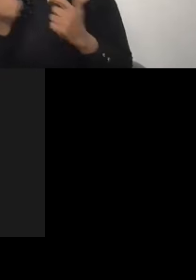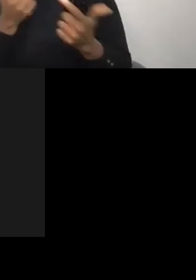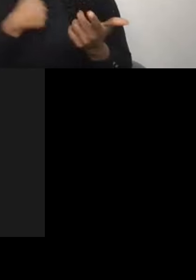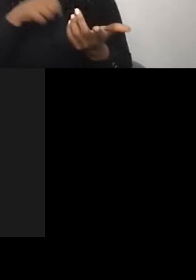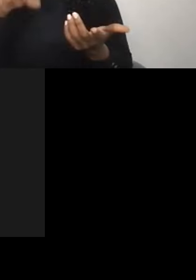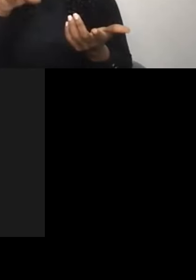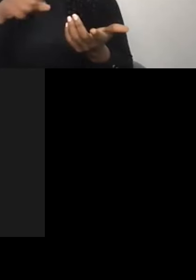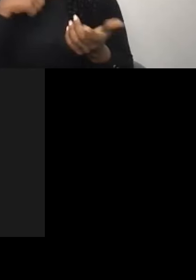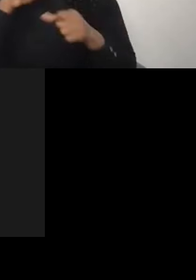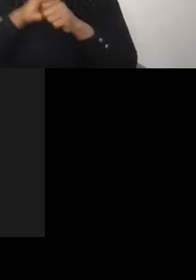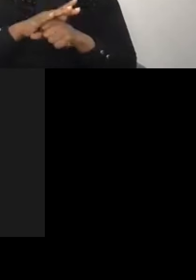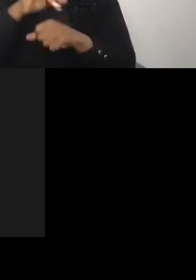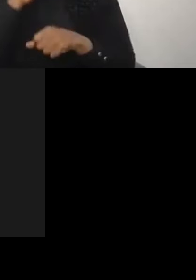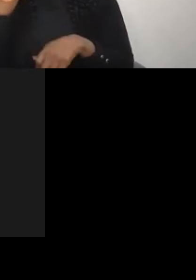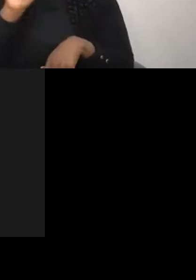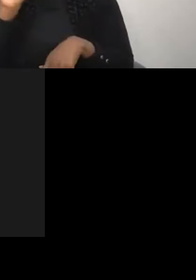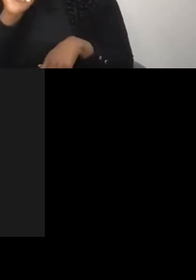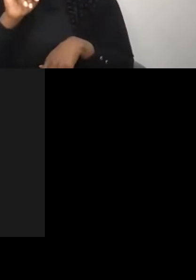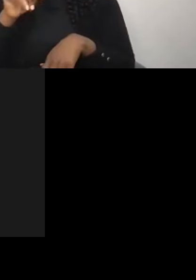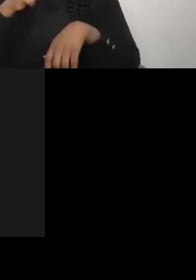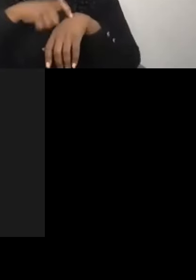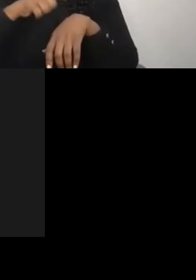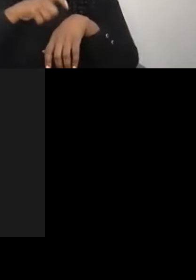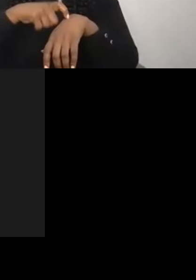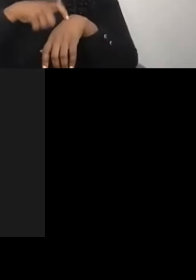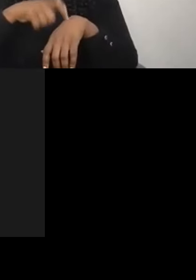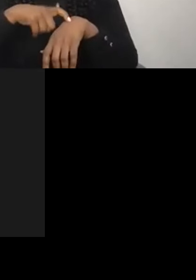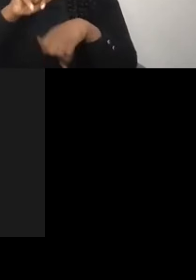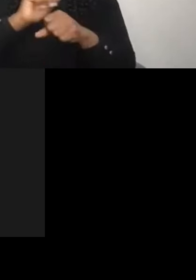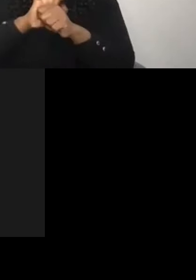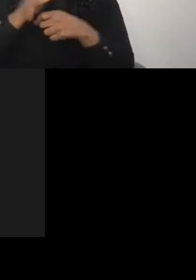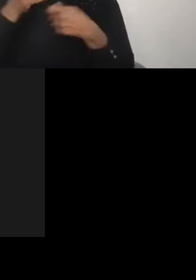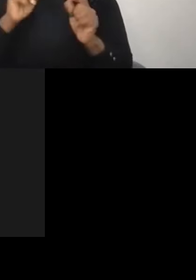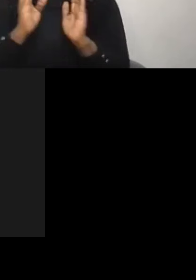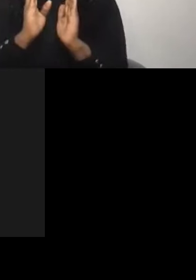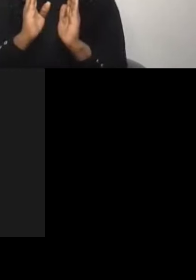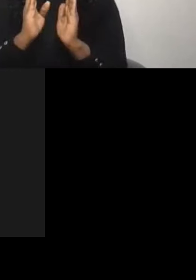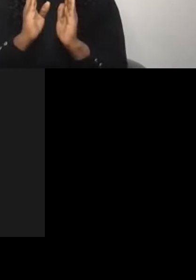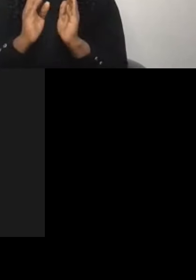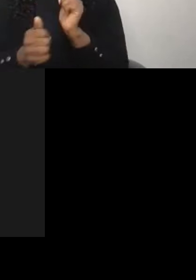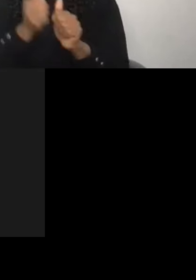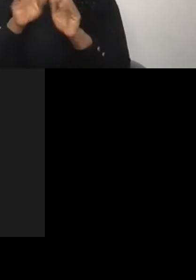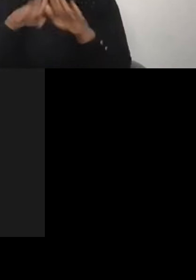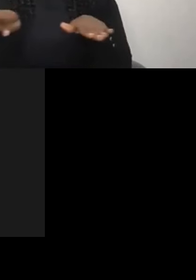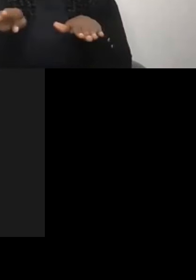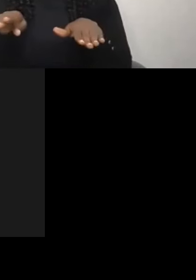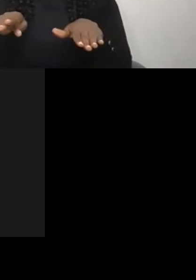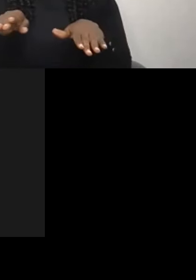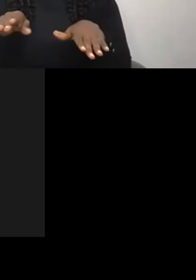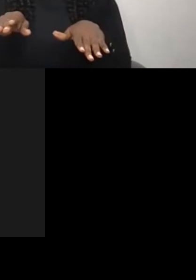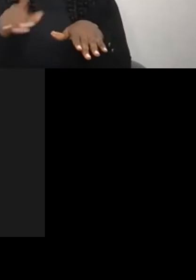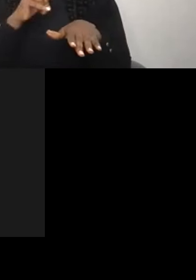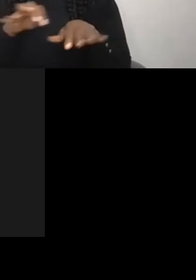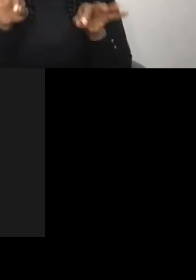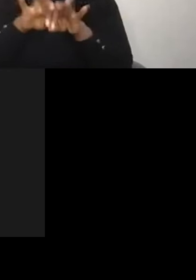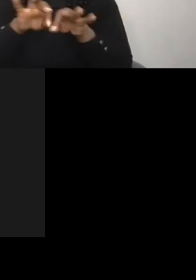but I think it's been stressful for kids. And the time of which those pandemic years happened, for most children has been a significant